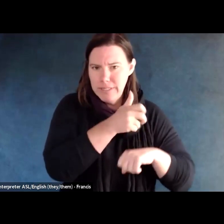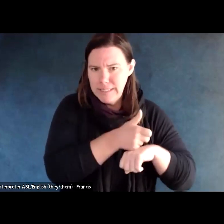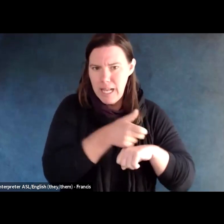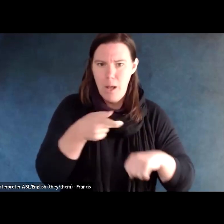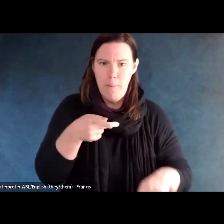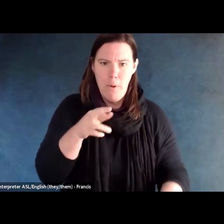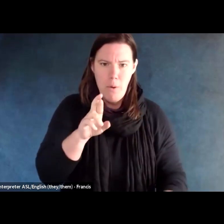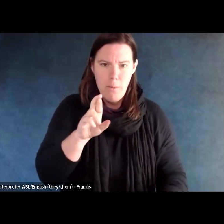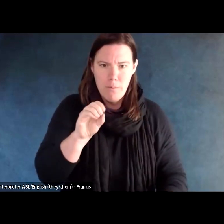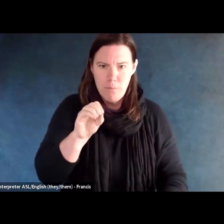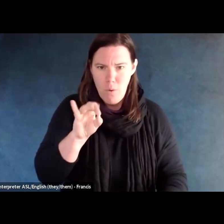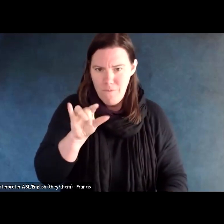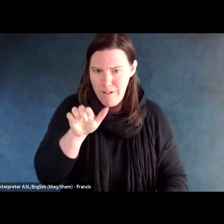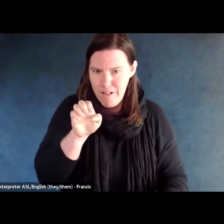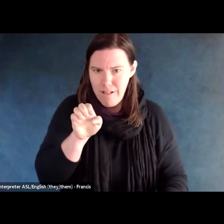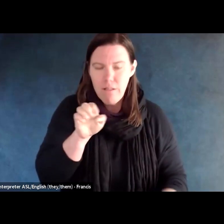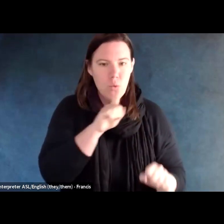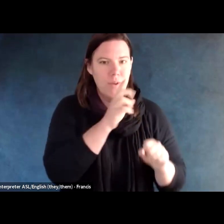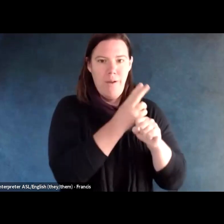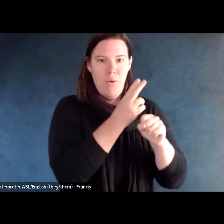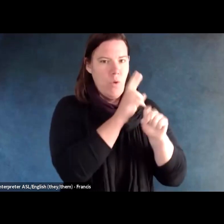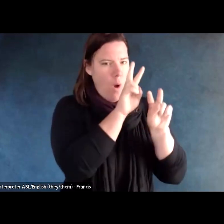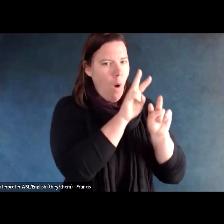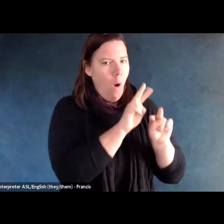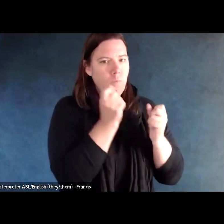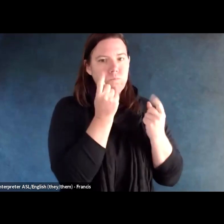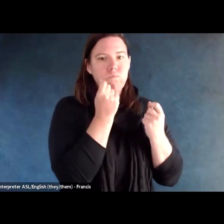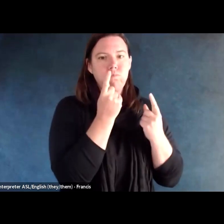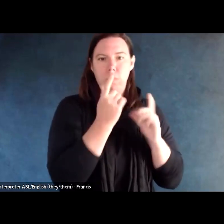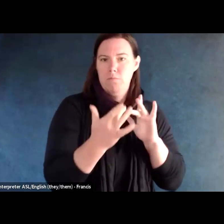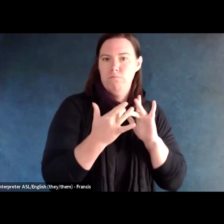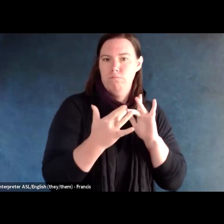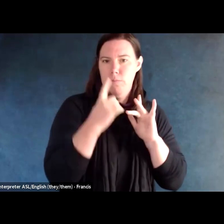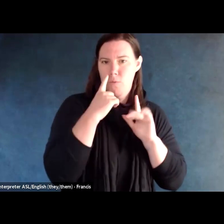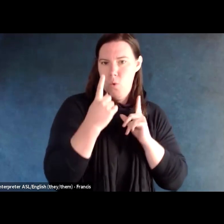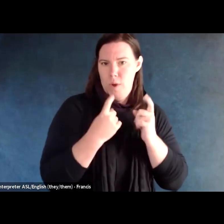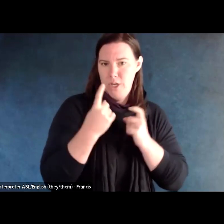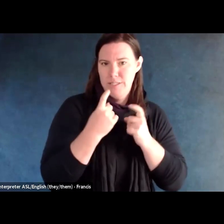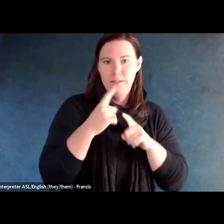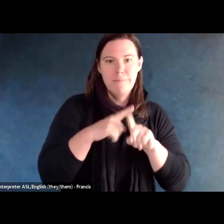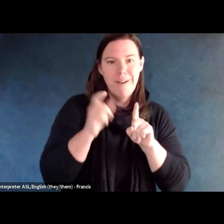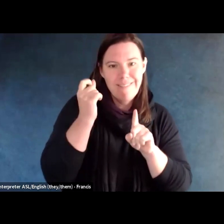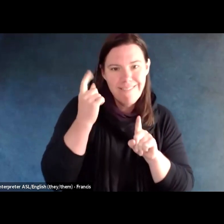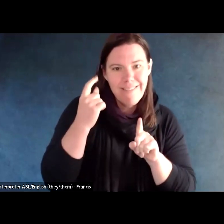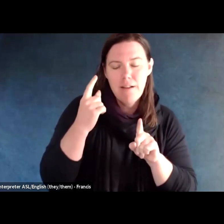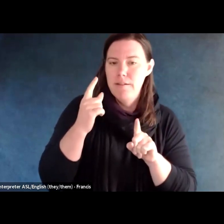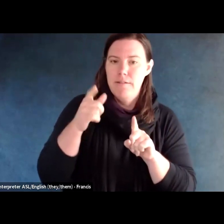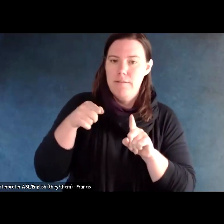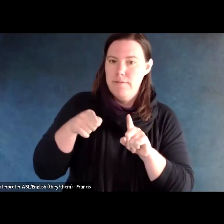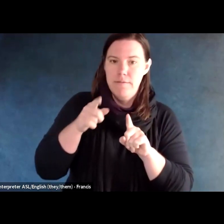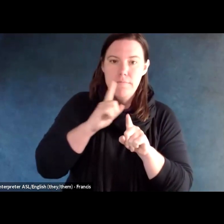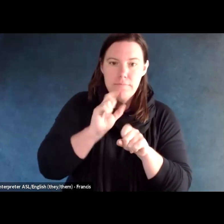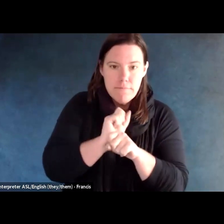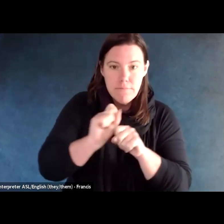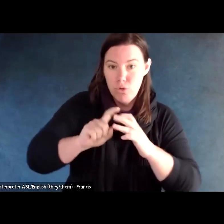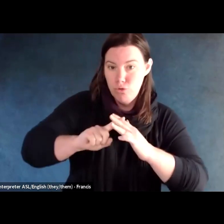an application until the portal opens on April 29th. I'm now going to share